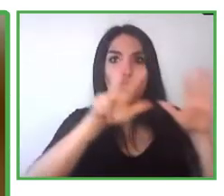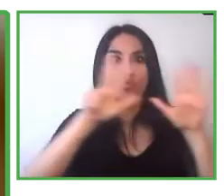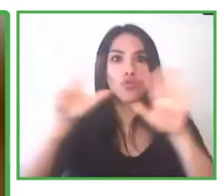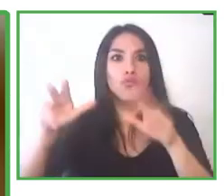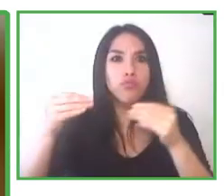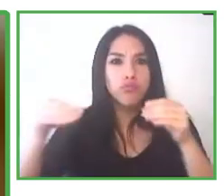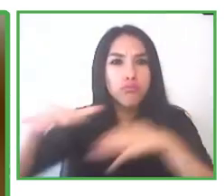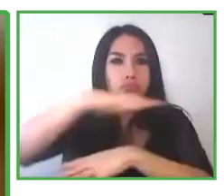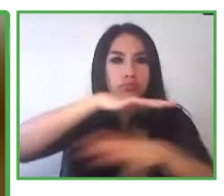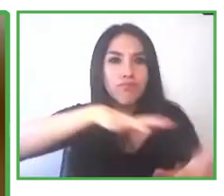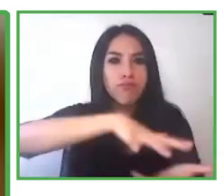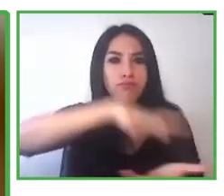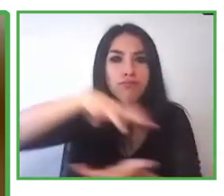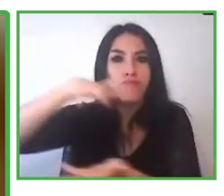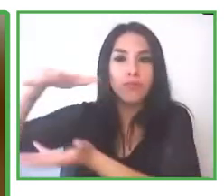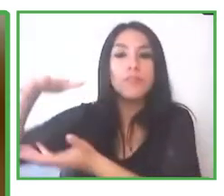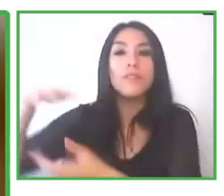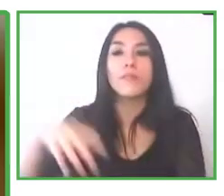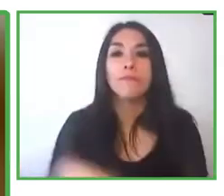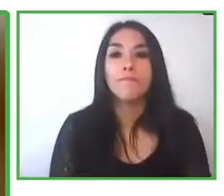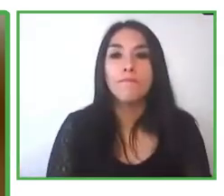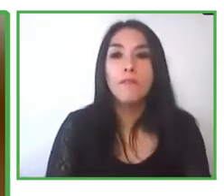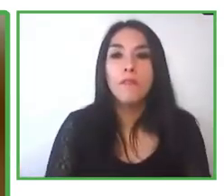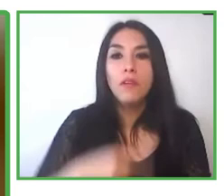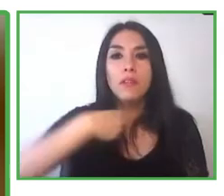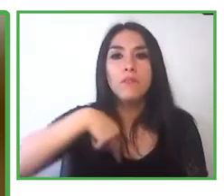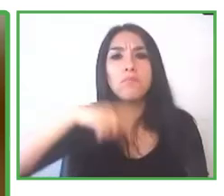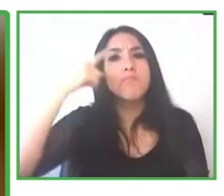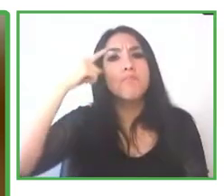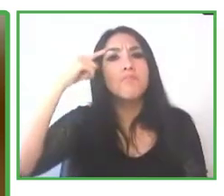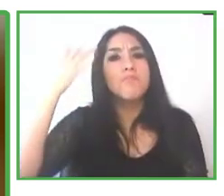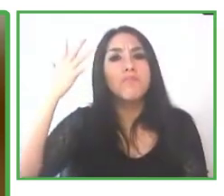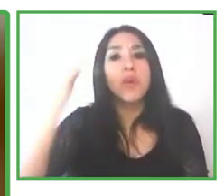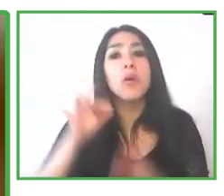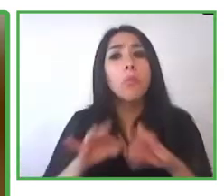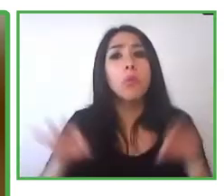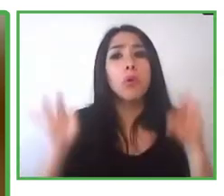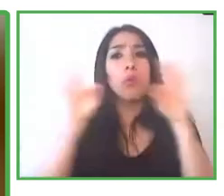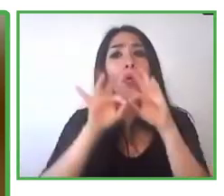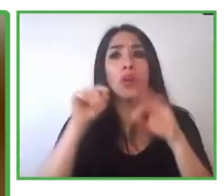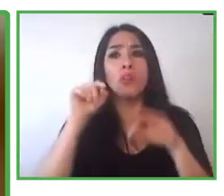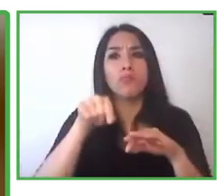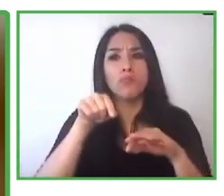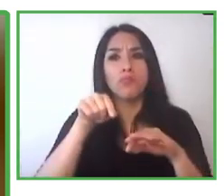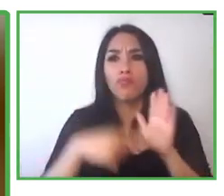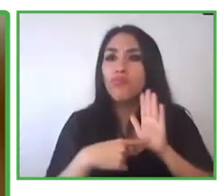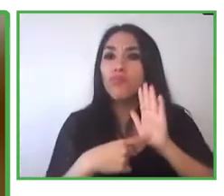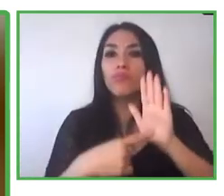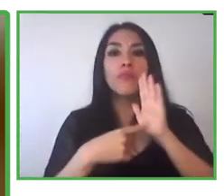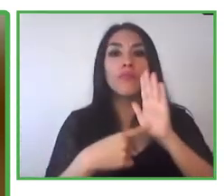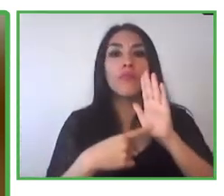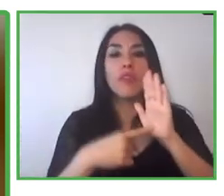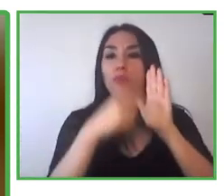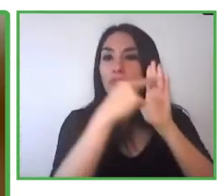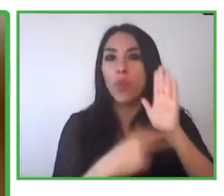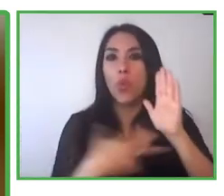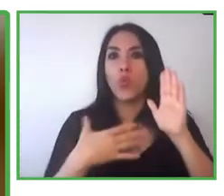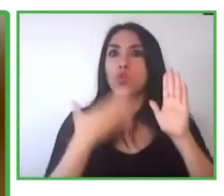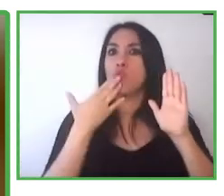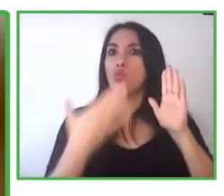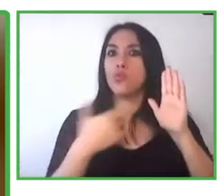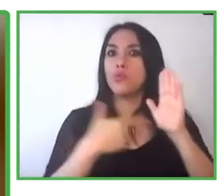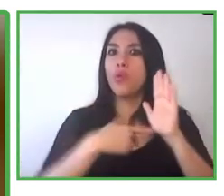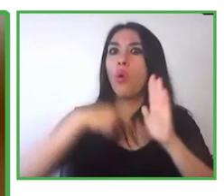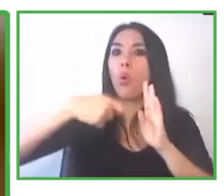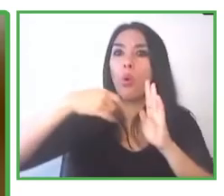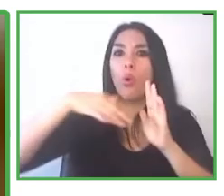finalized. Besides, something that we believe is key, and I think it's an indicator of the project's success,